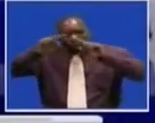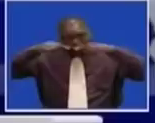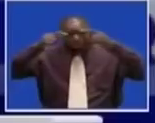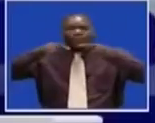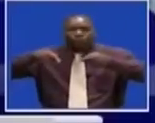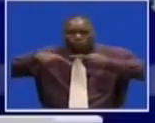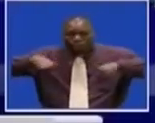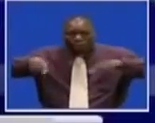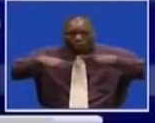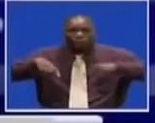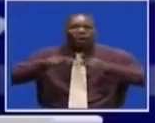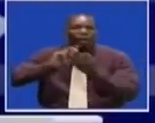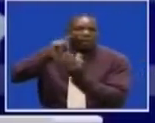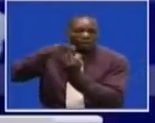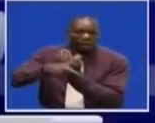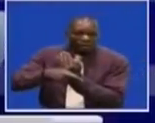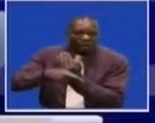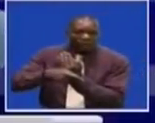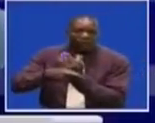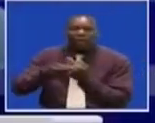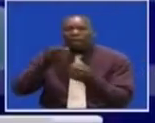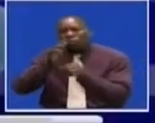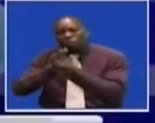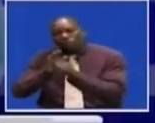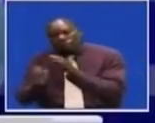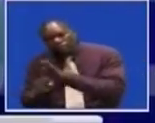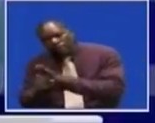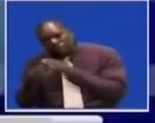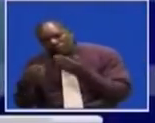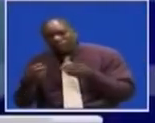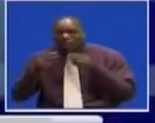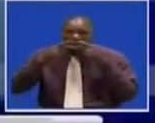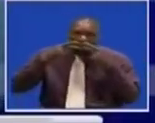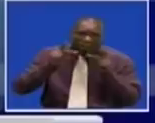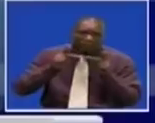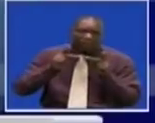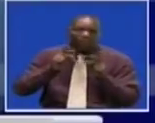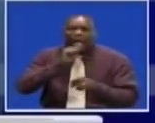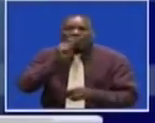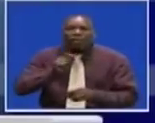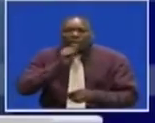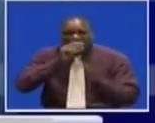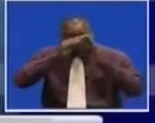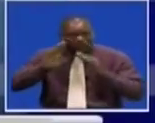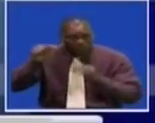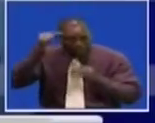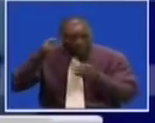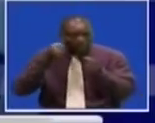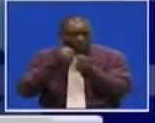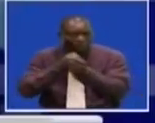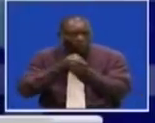local content. Mr. Kasolo assured private and public media institutions of government's support and